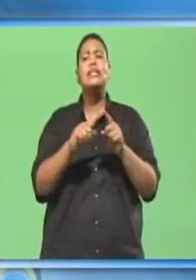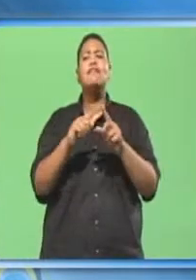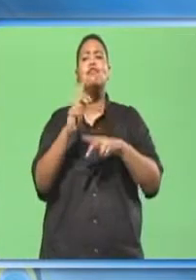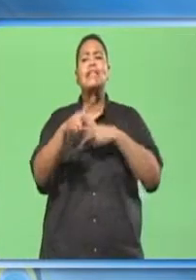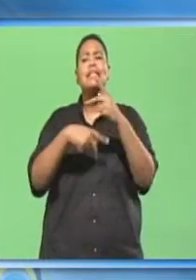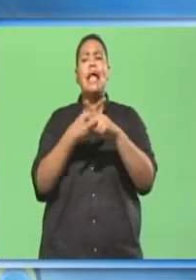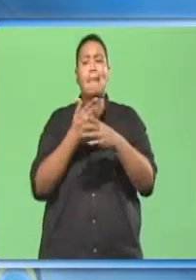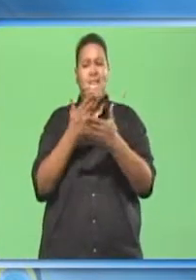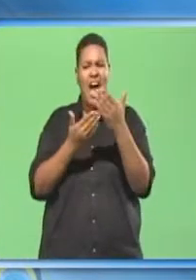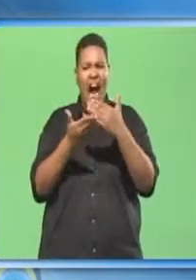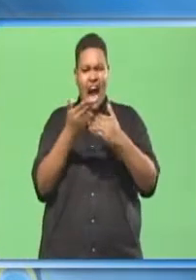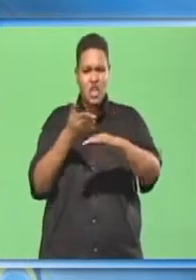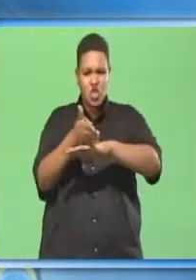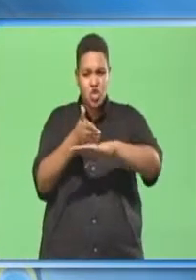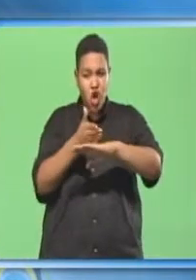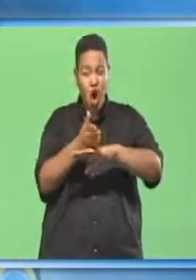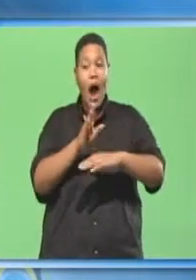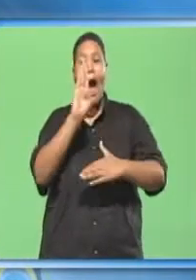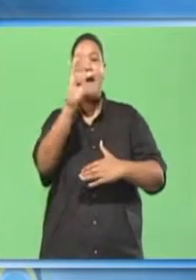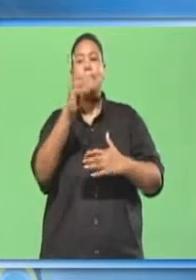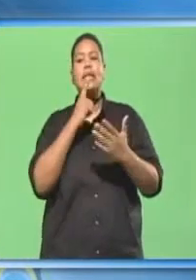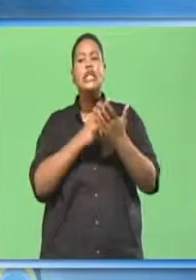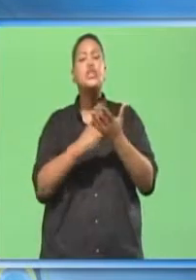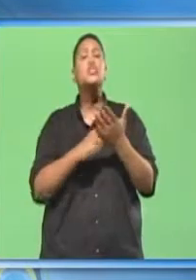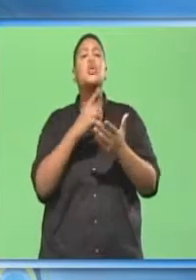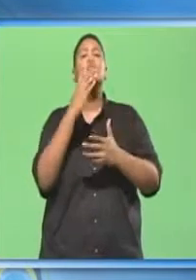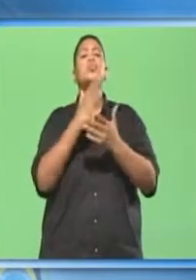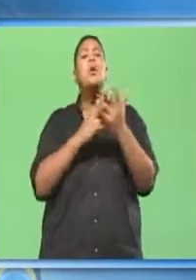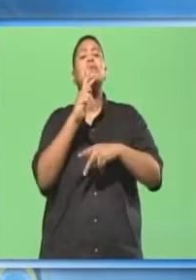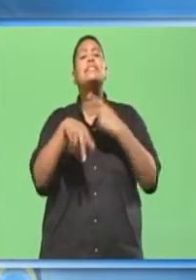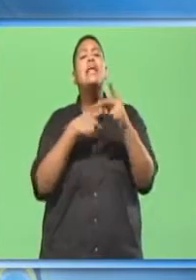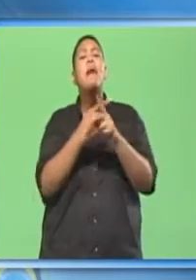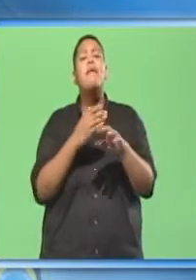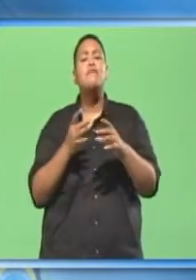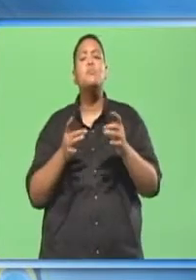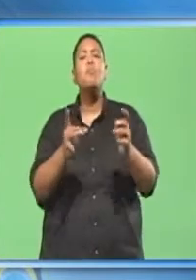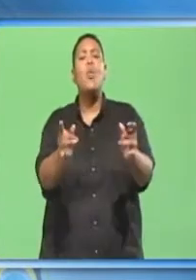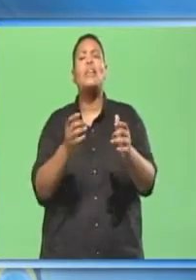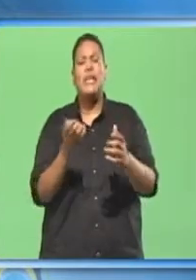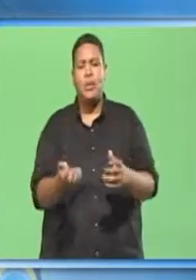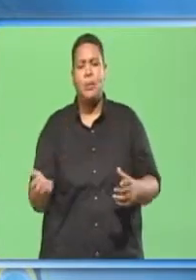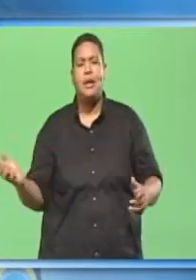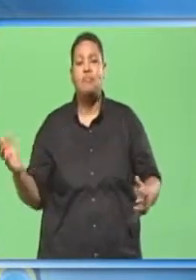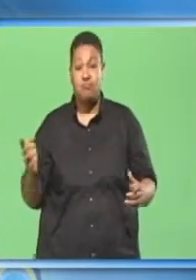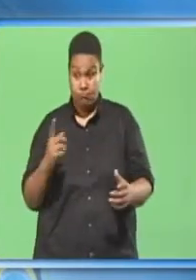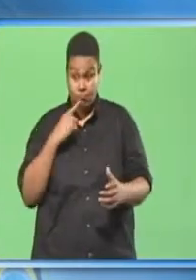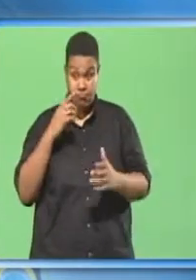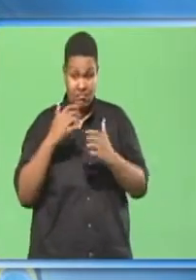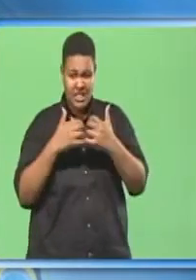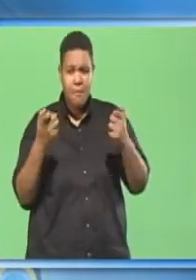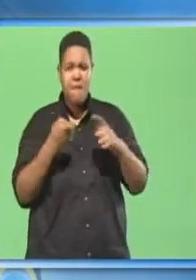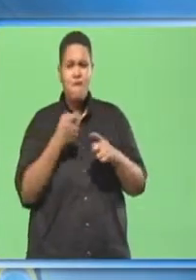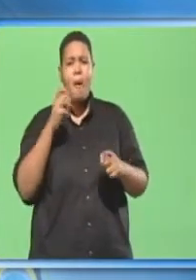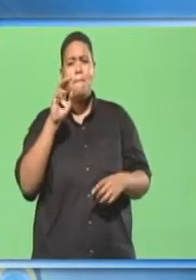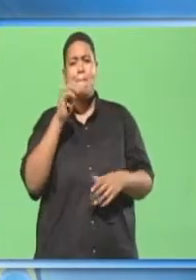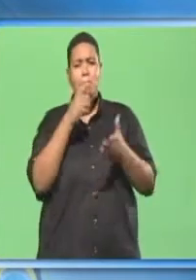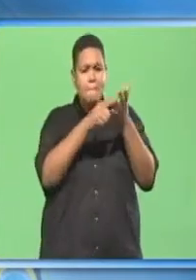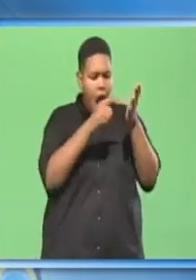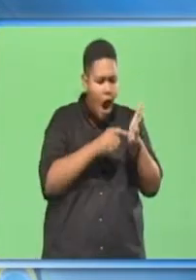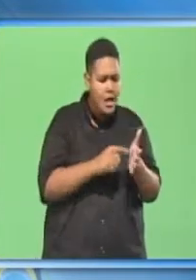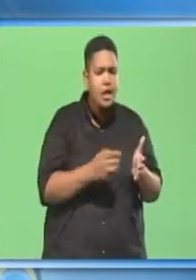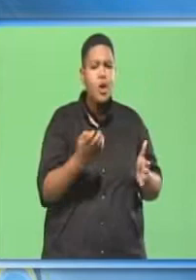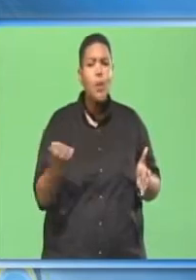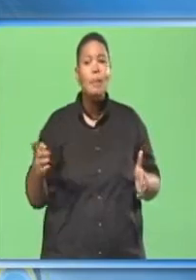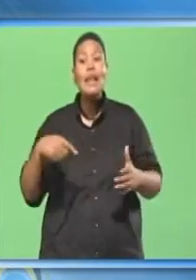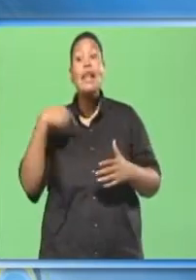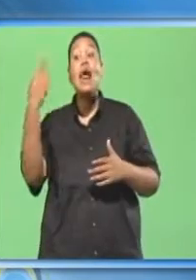hand saws, and B. Discuss some types of smoothing tools. Apart from marking tools, the next